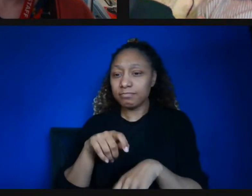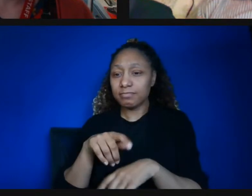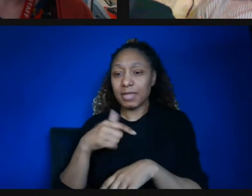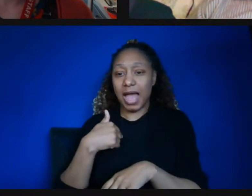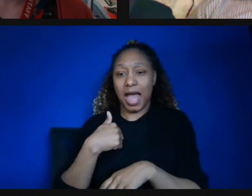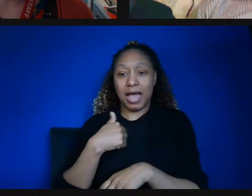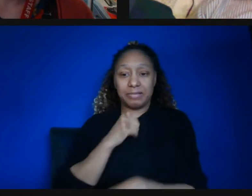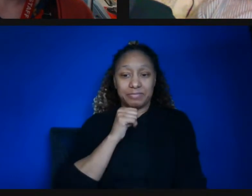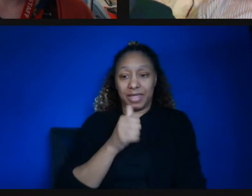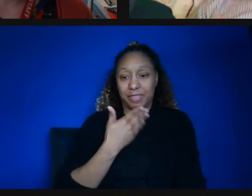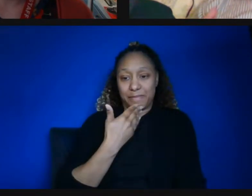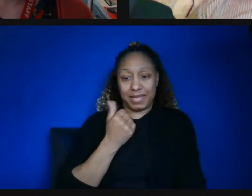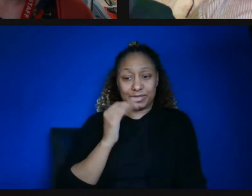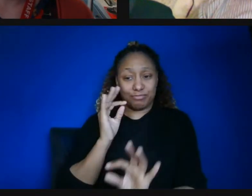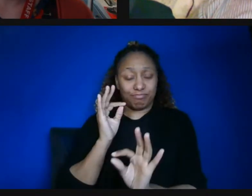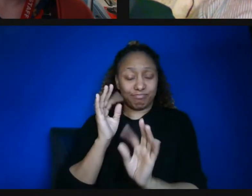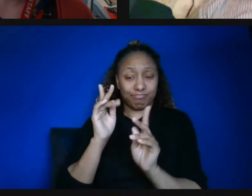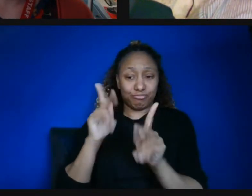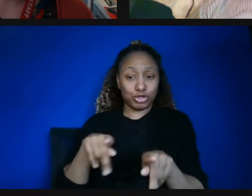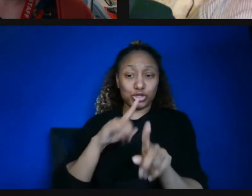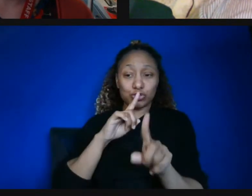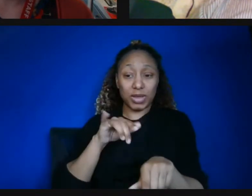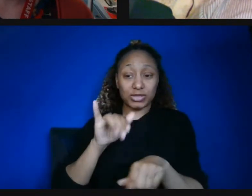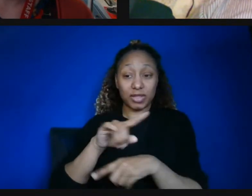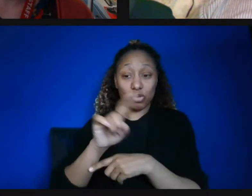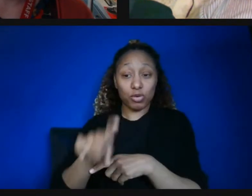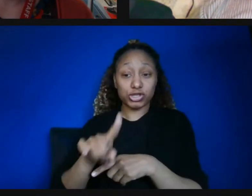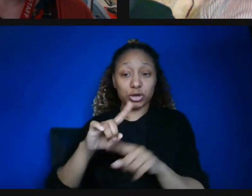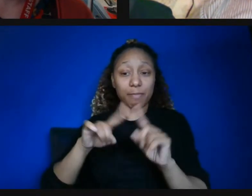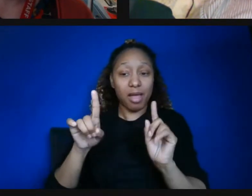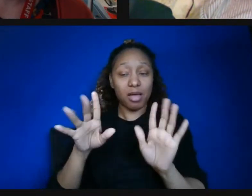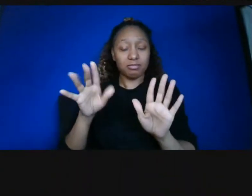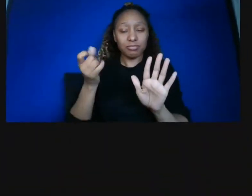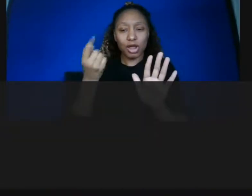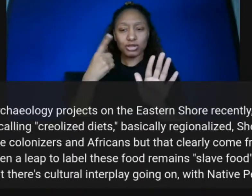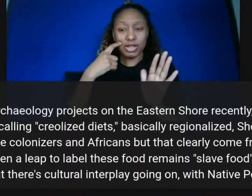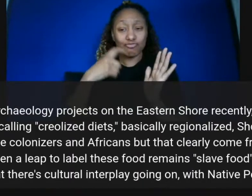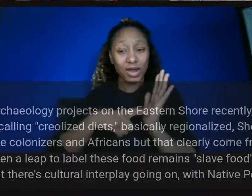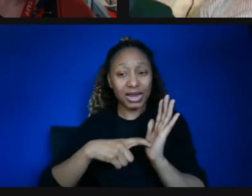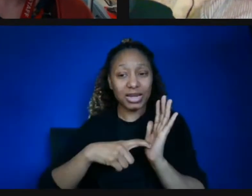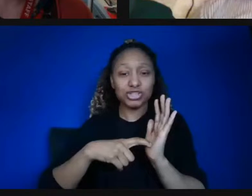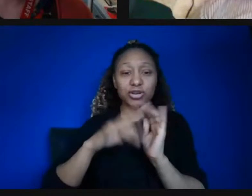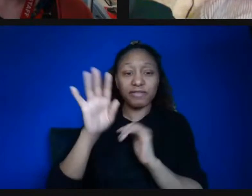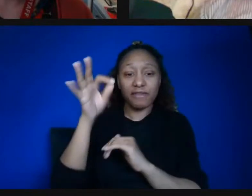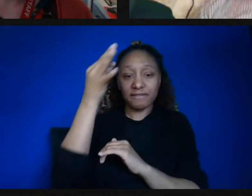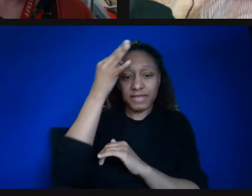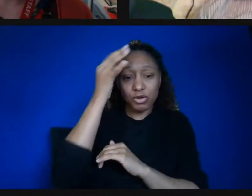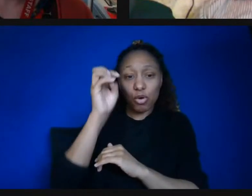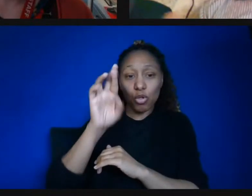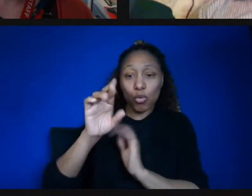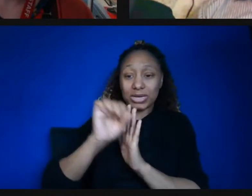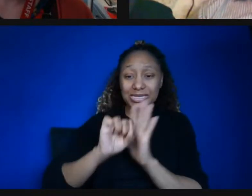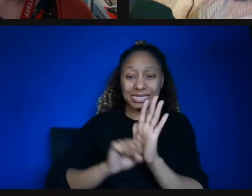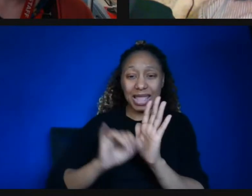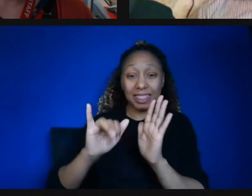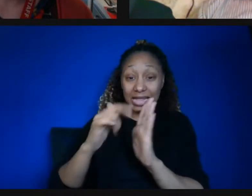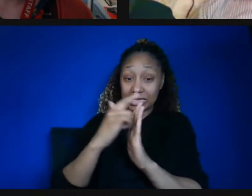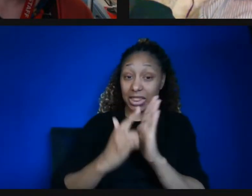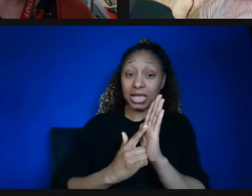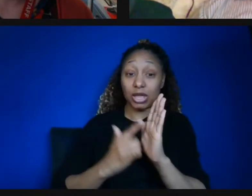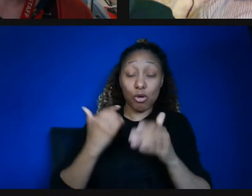greatest person to answer this question, but recognition for either federal or state is one that's a legal